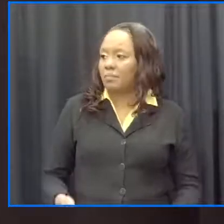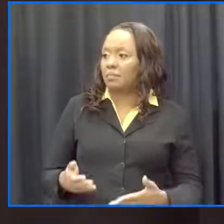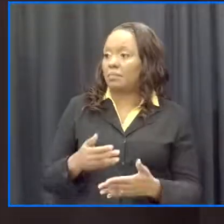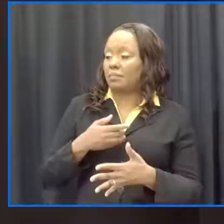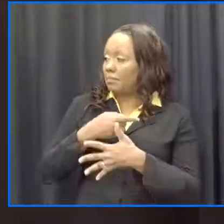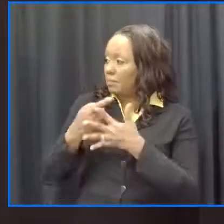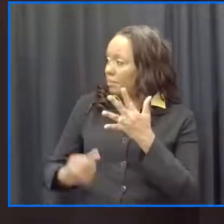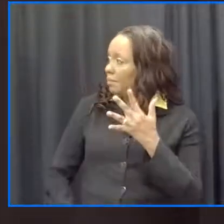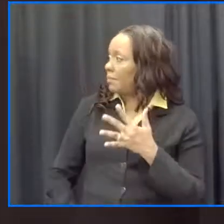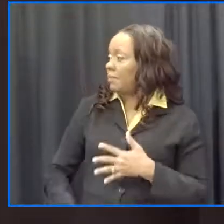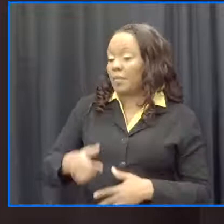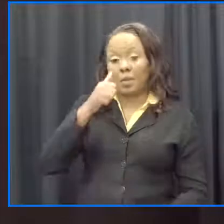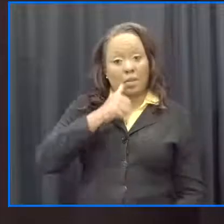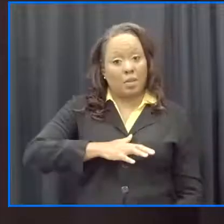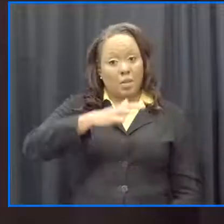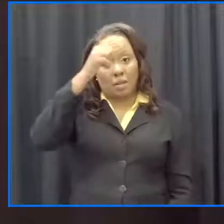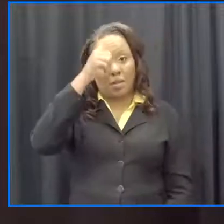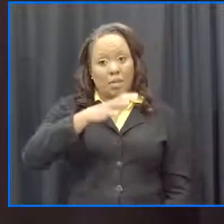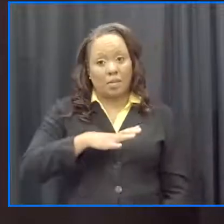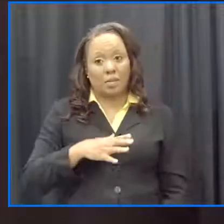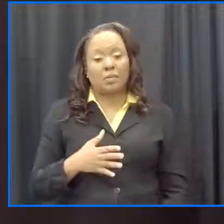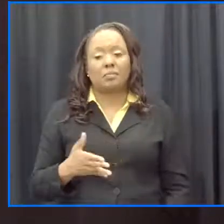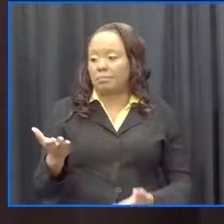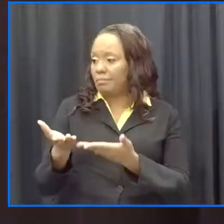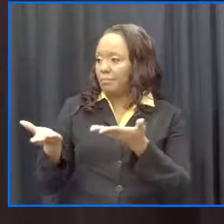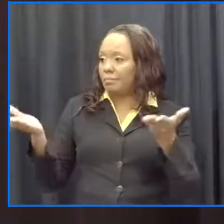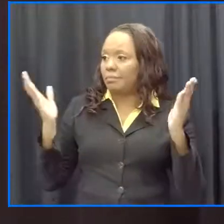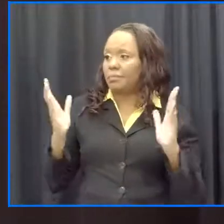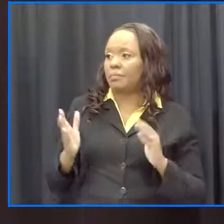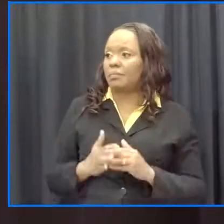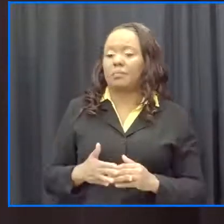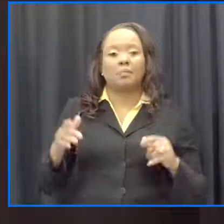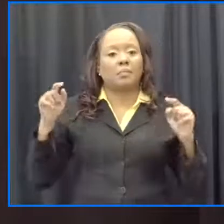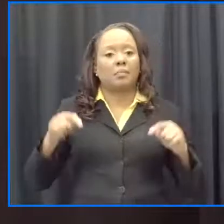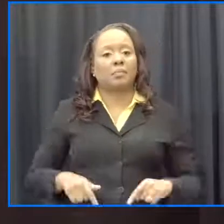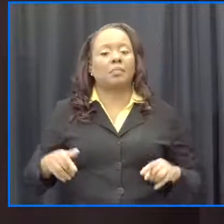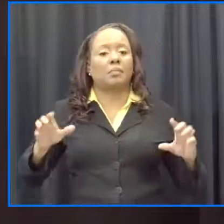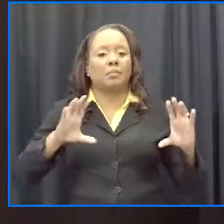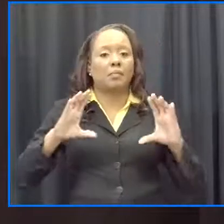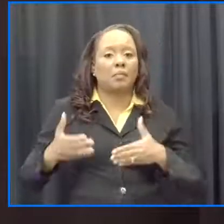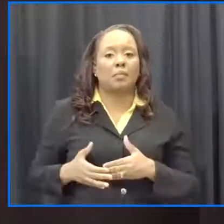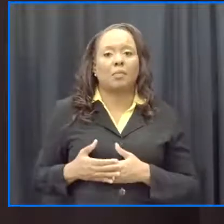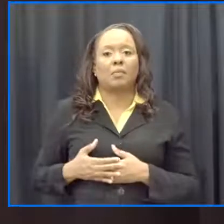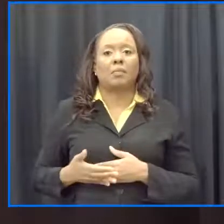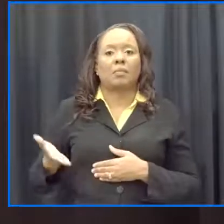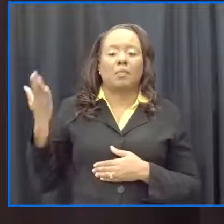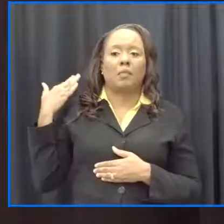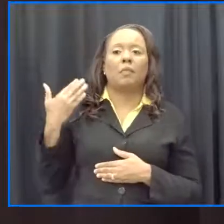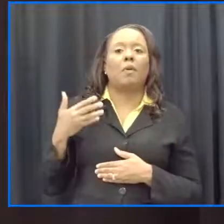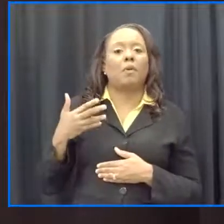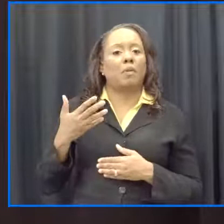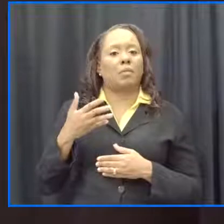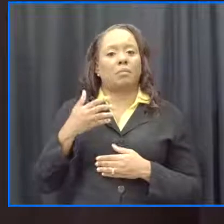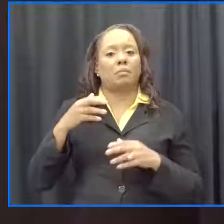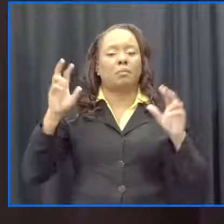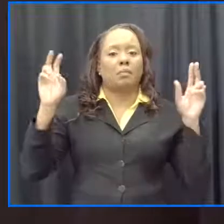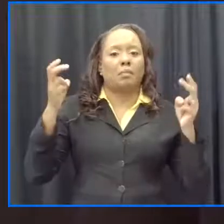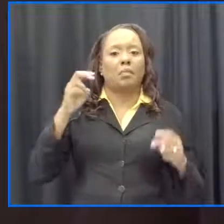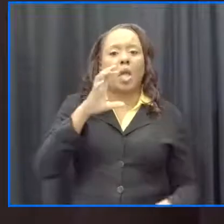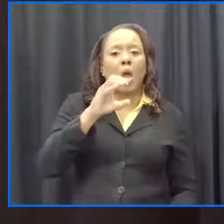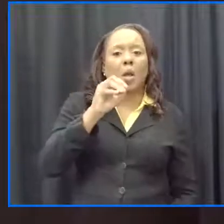Fellow commissioners, ladies and gentlemen, this commission was preceded by the Cox Commission and the Ford